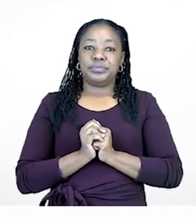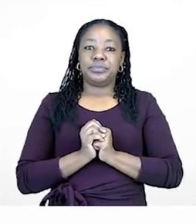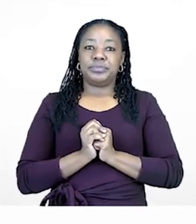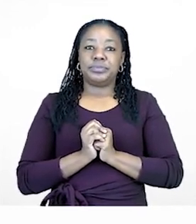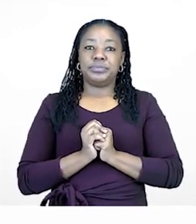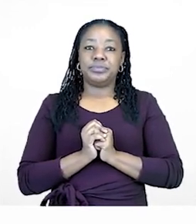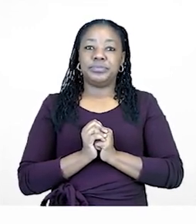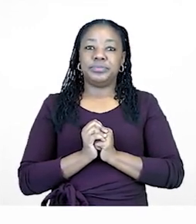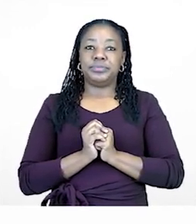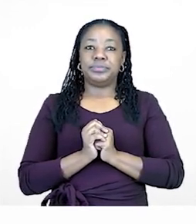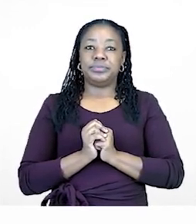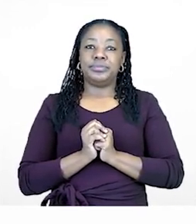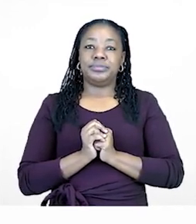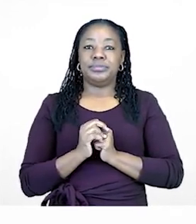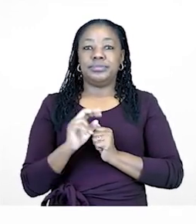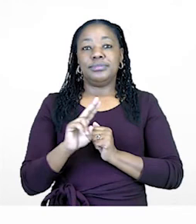one more time.